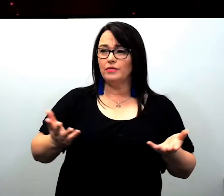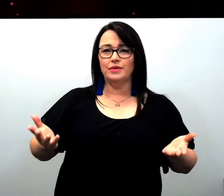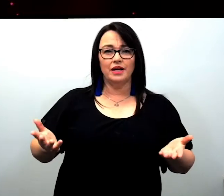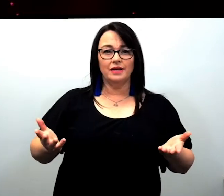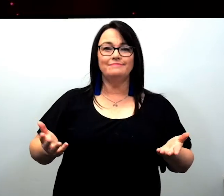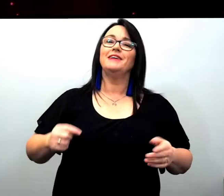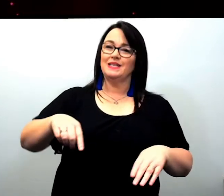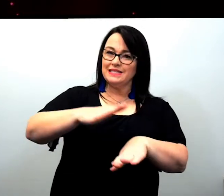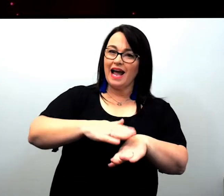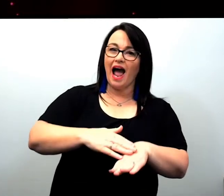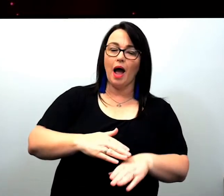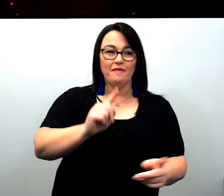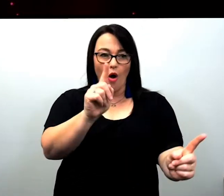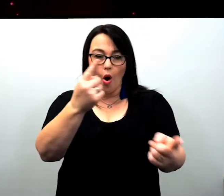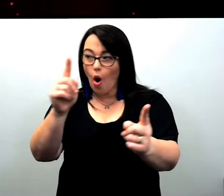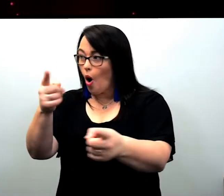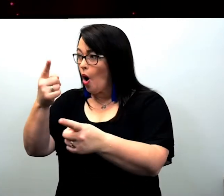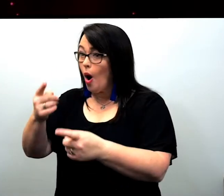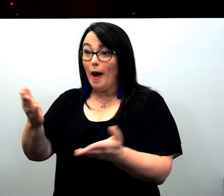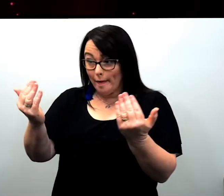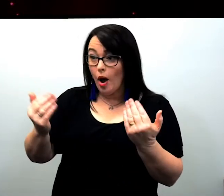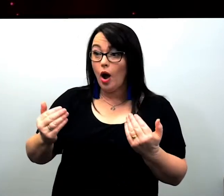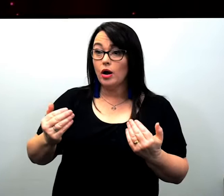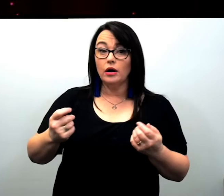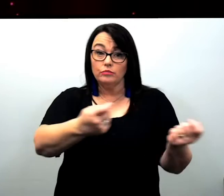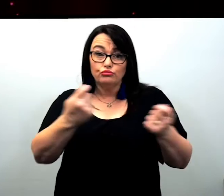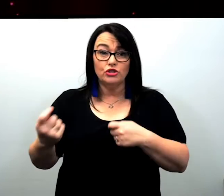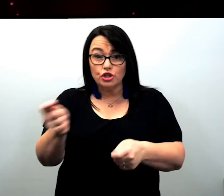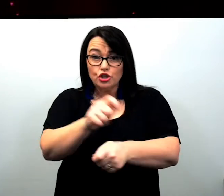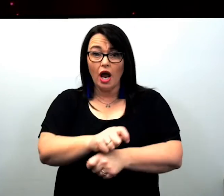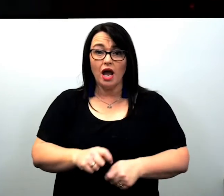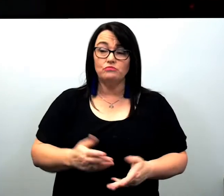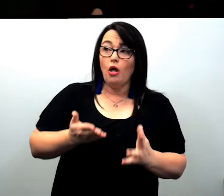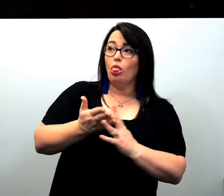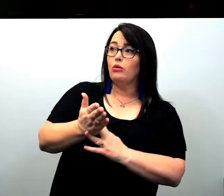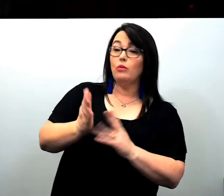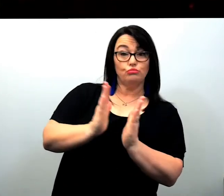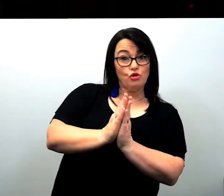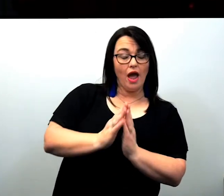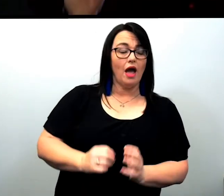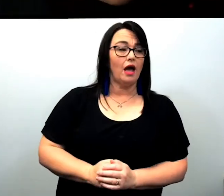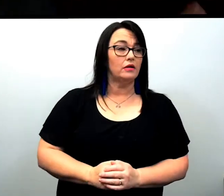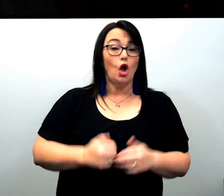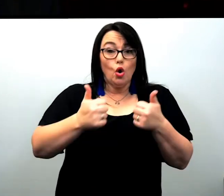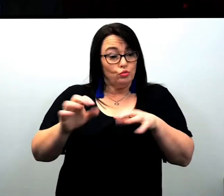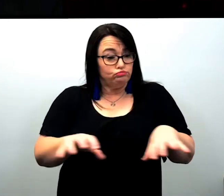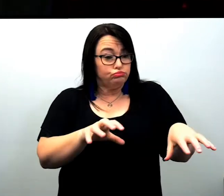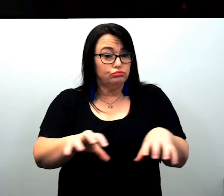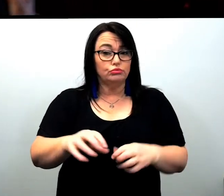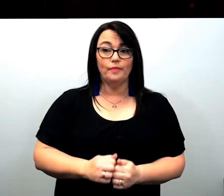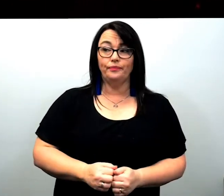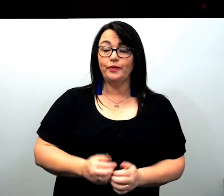called out ones to begin to bring change, whether it's through prayer, whether it's through good deeds, whether through